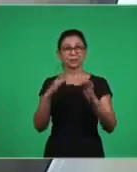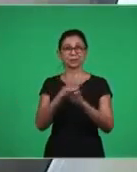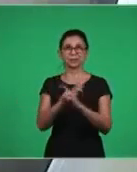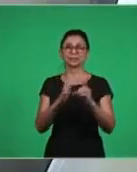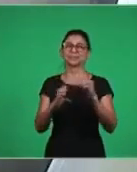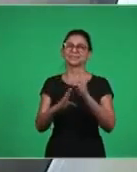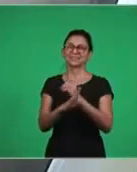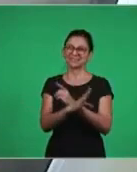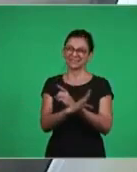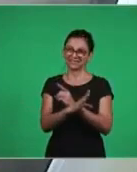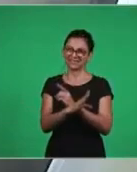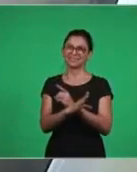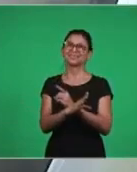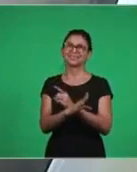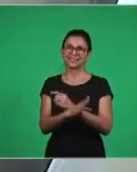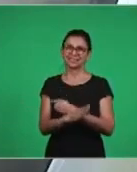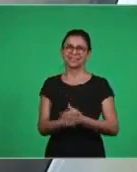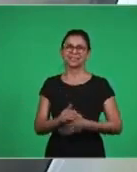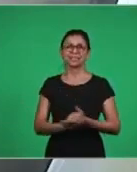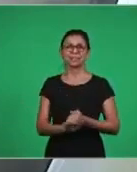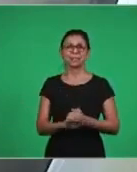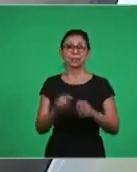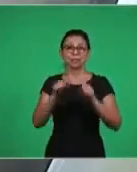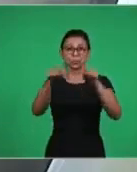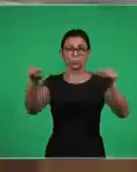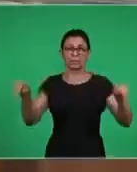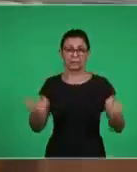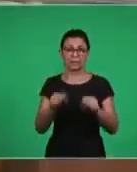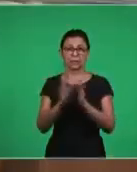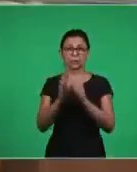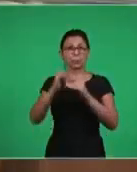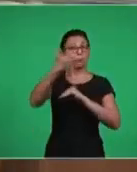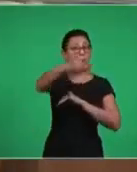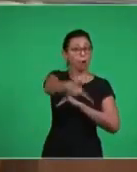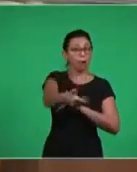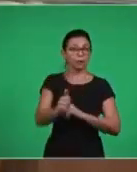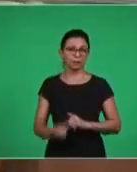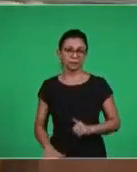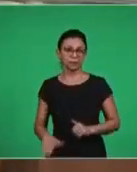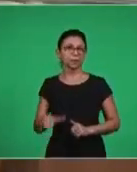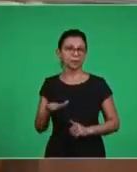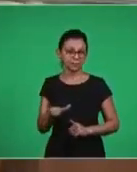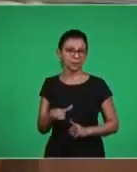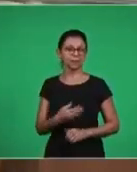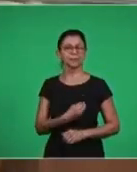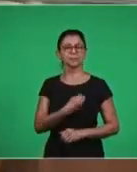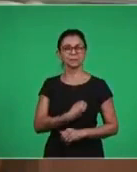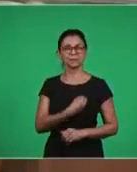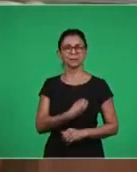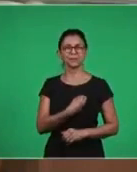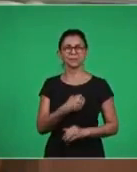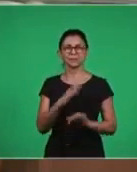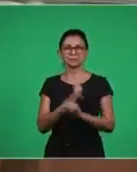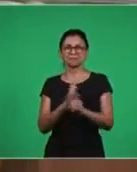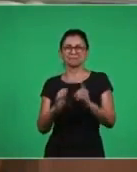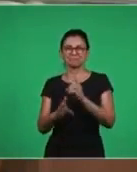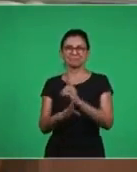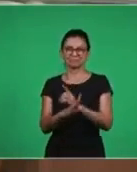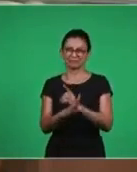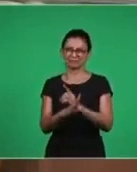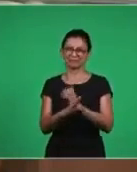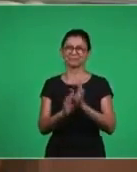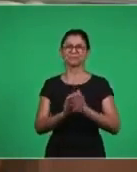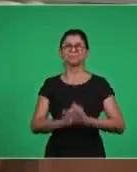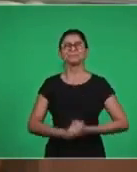this last Sunday School of the year. We have a group that is on the external area. We have small children participating with us on this Sunday